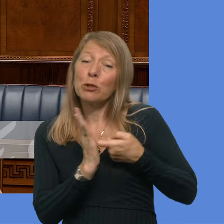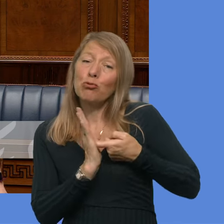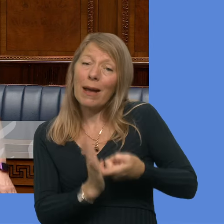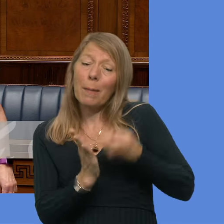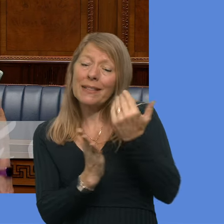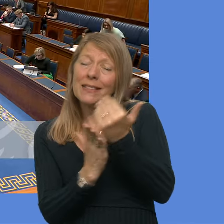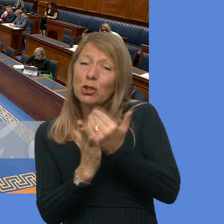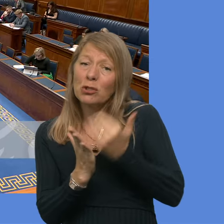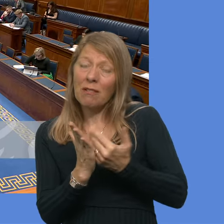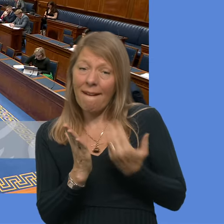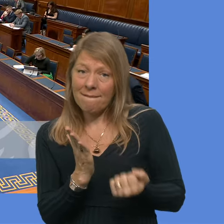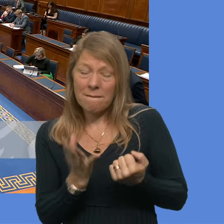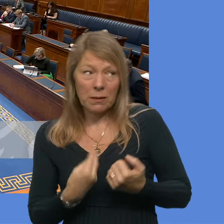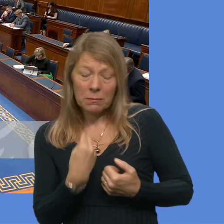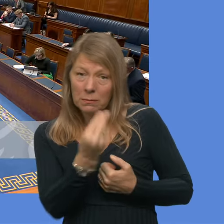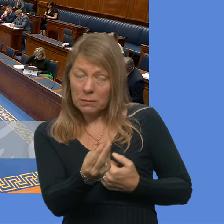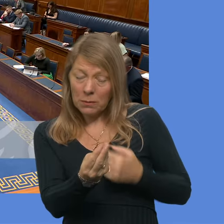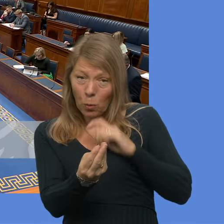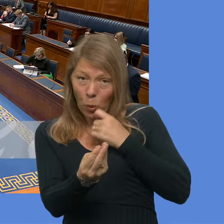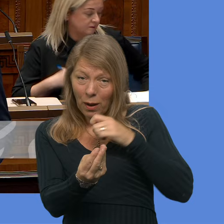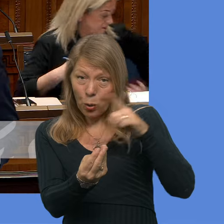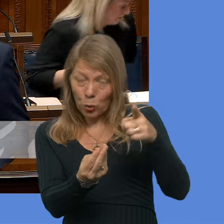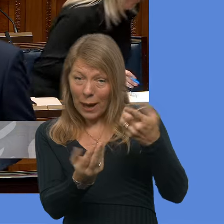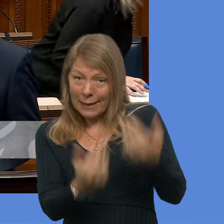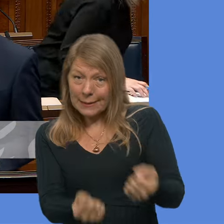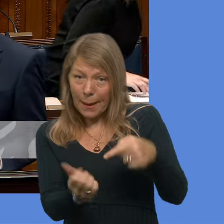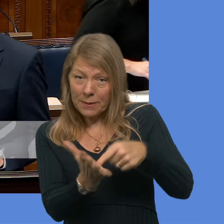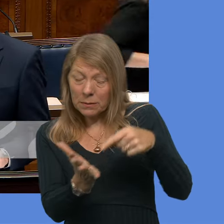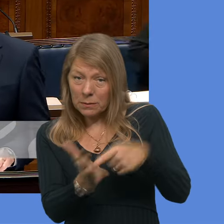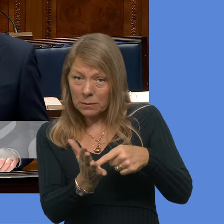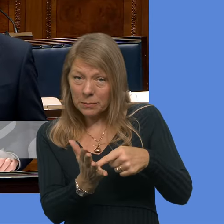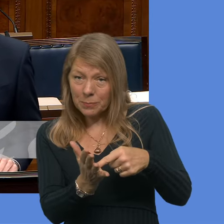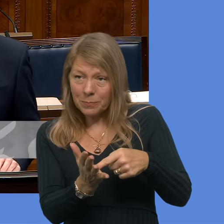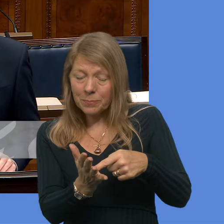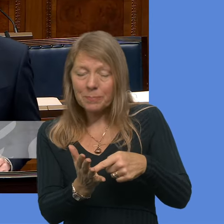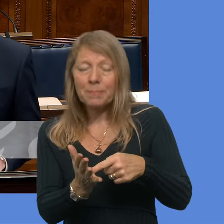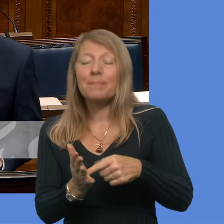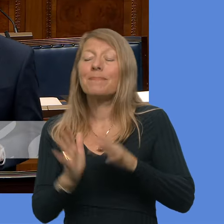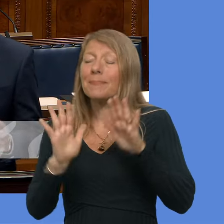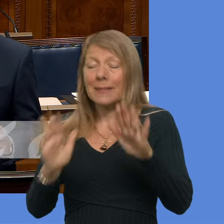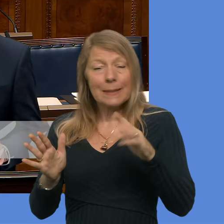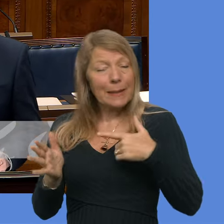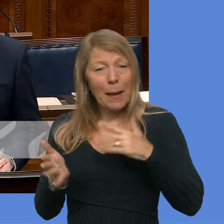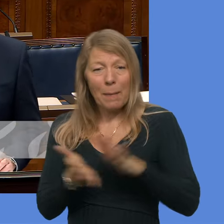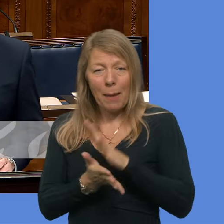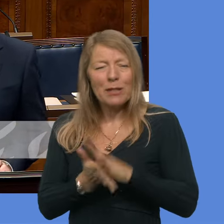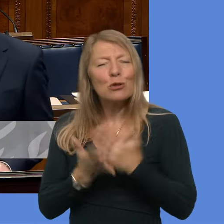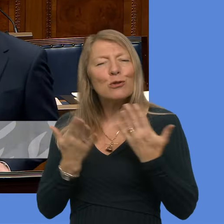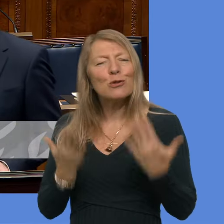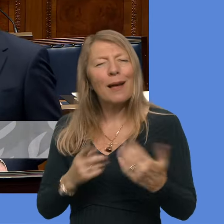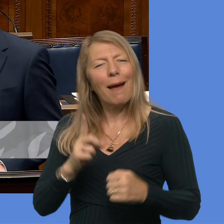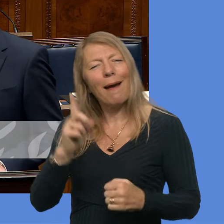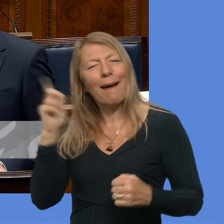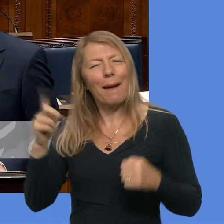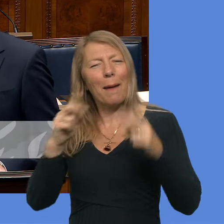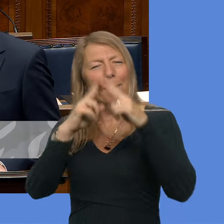forward? Sure. So very happy to speak today at the event involving the credit unions up in the Long Gallery, and they've played a very vital